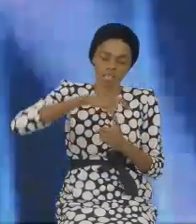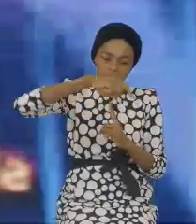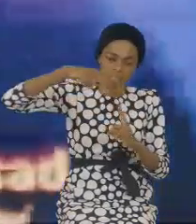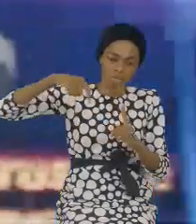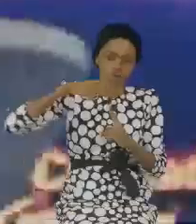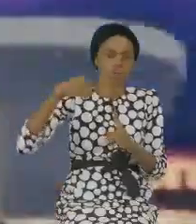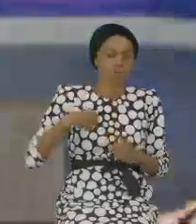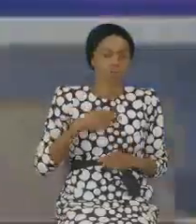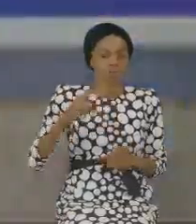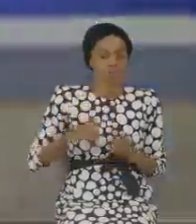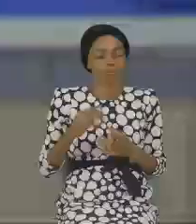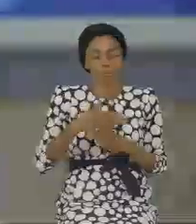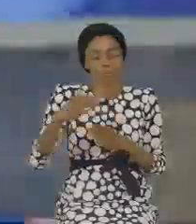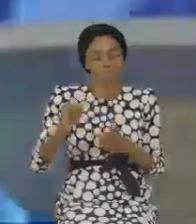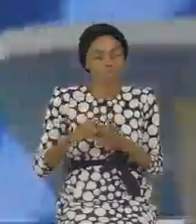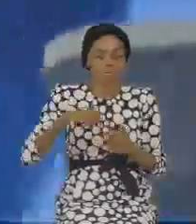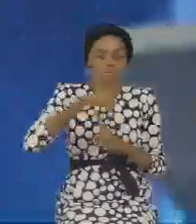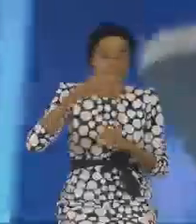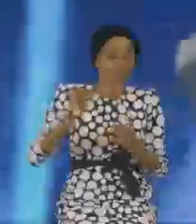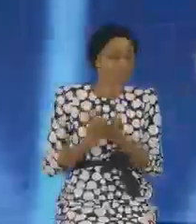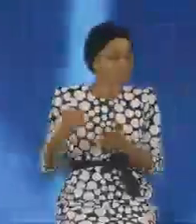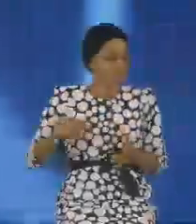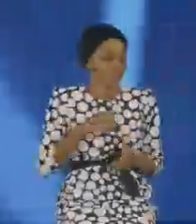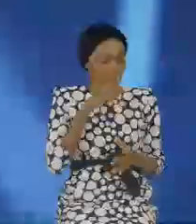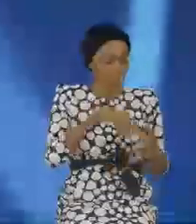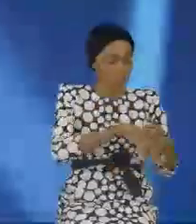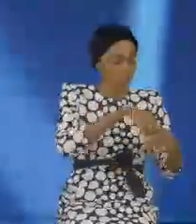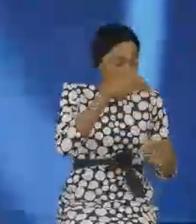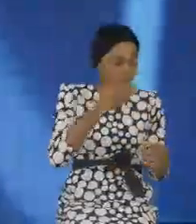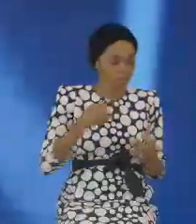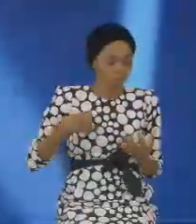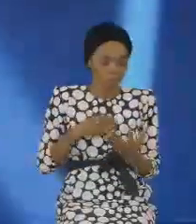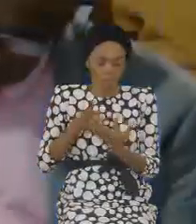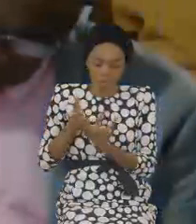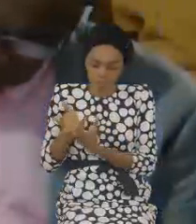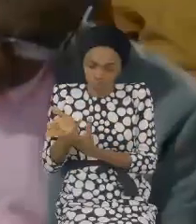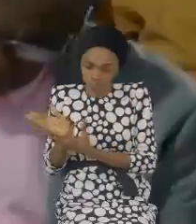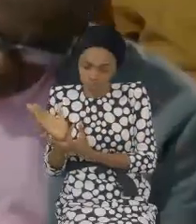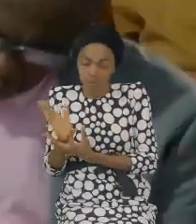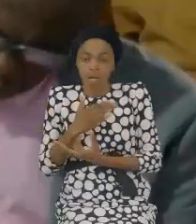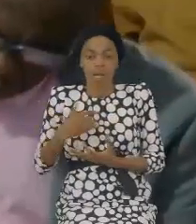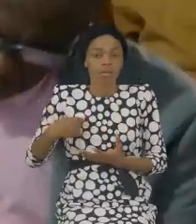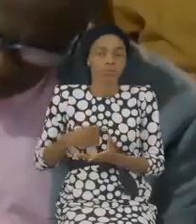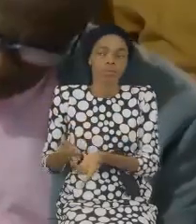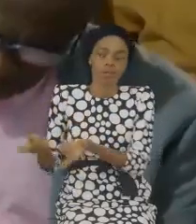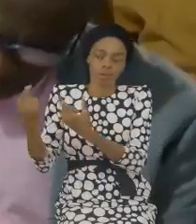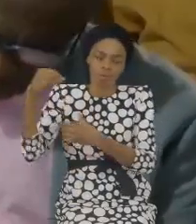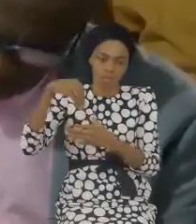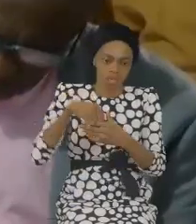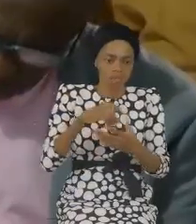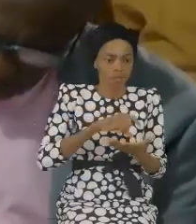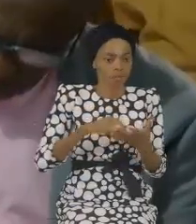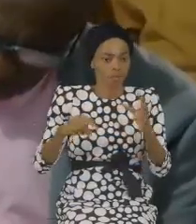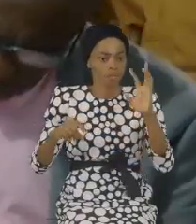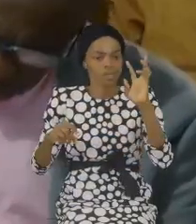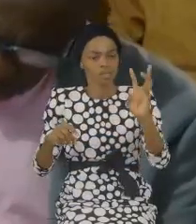that cycle, that we're out, we're through, and then we come into, look at verse 7.